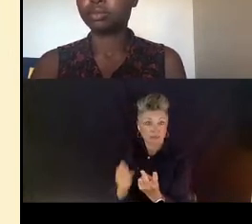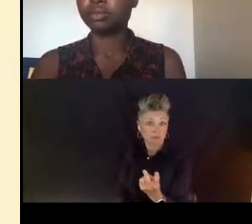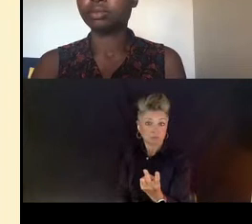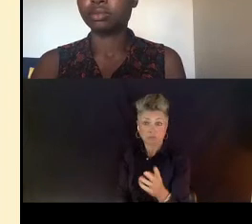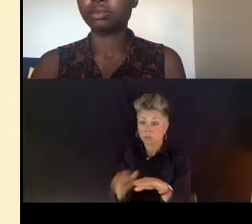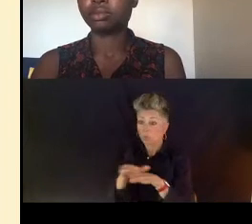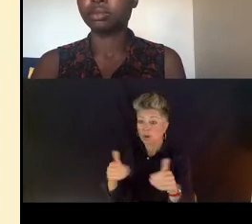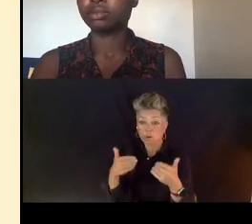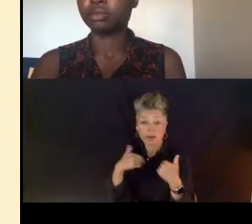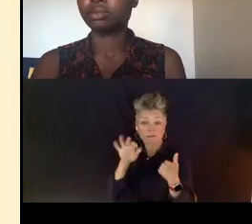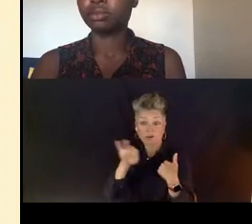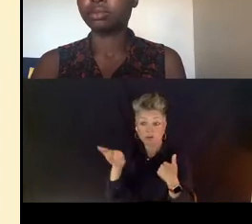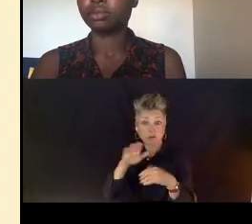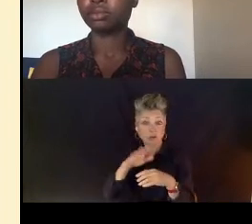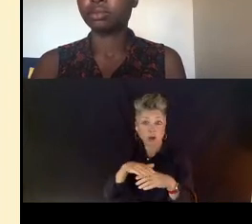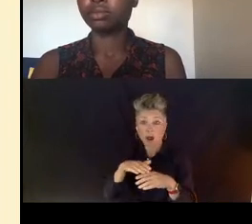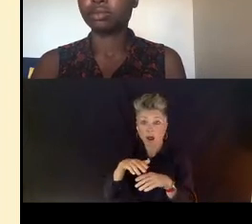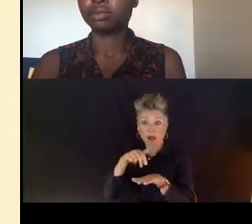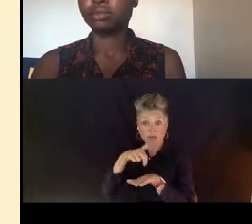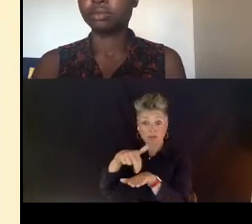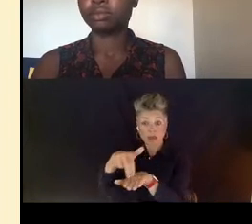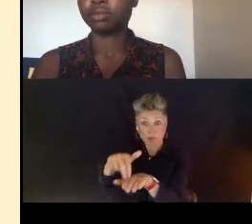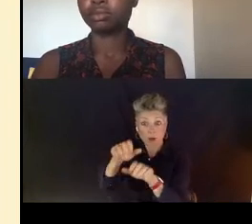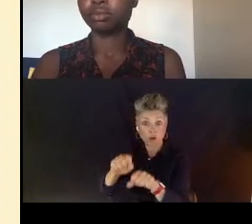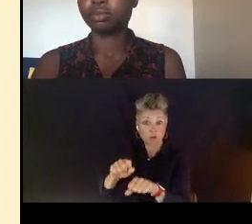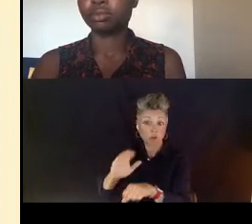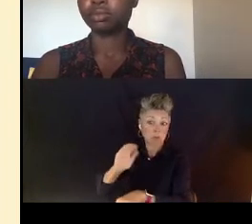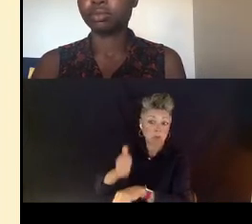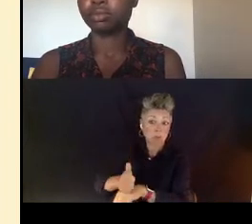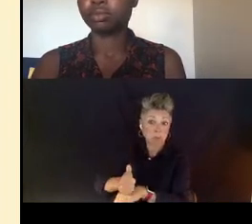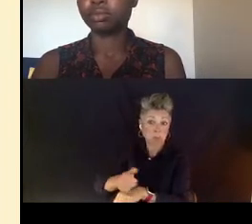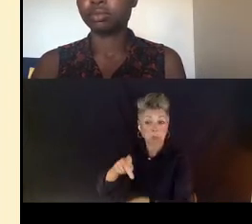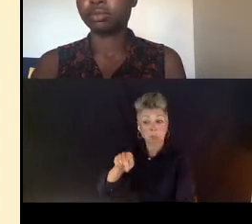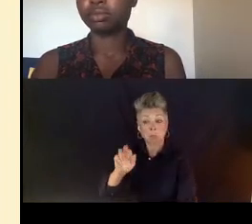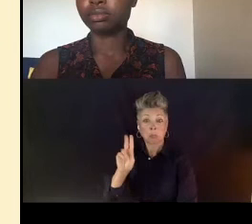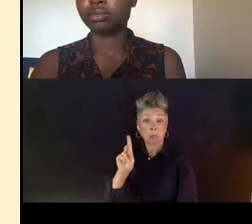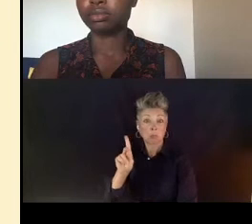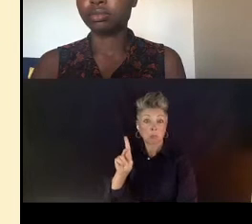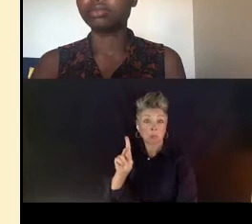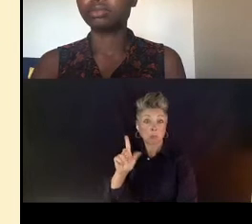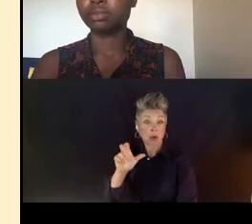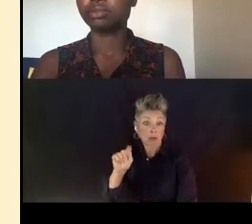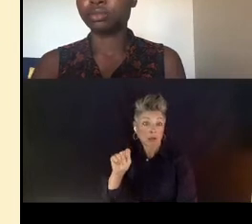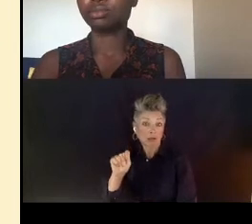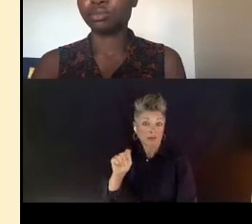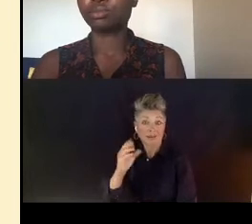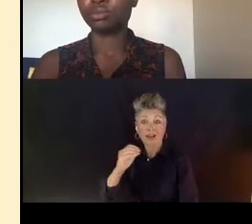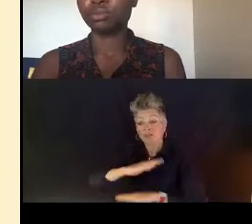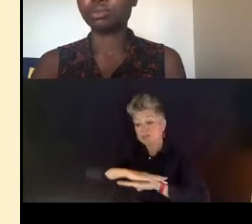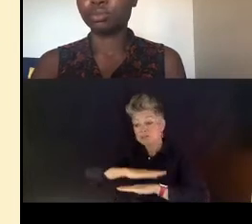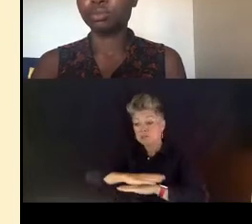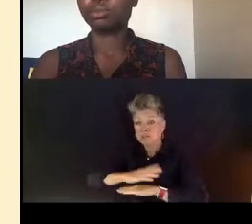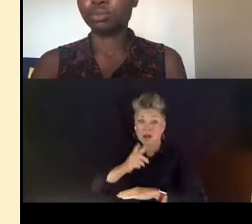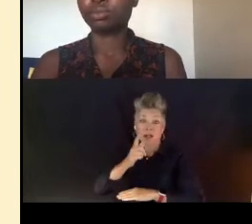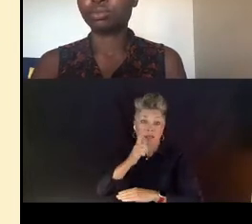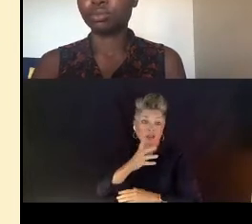on the sidewalk. So could we put a parklet out and put a table where you can have lunch and a bench, park the bike for a minute, or